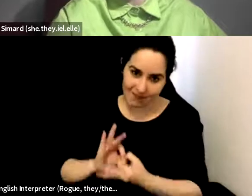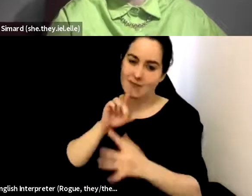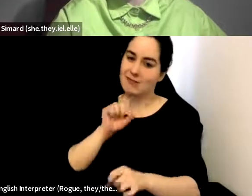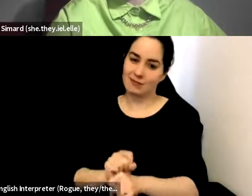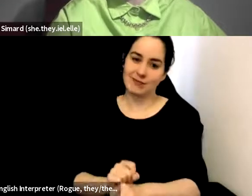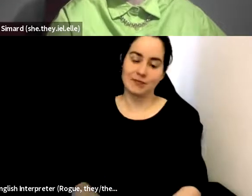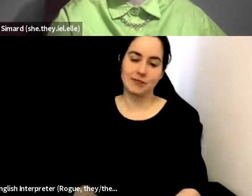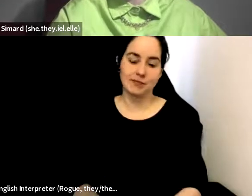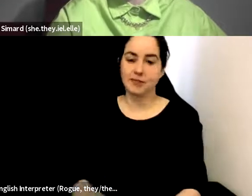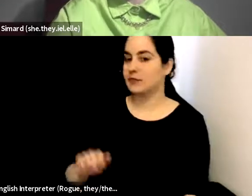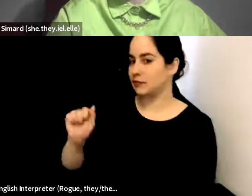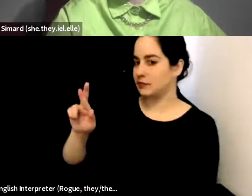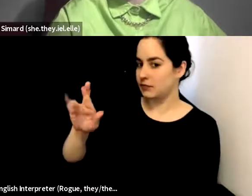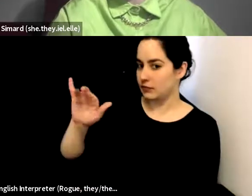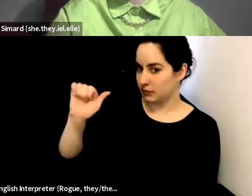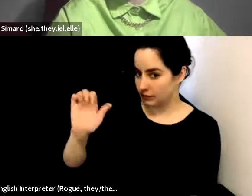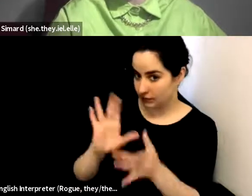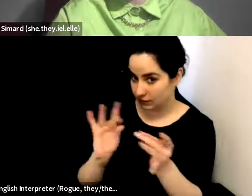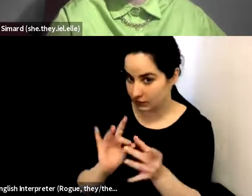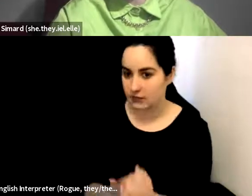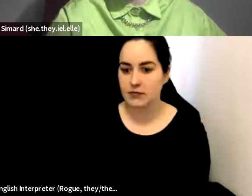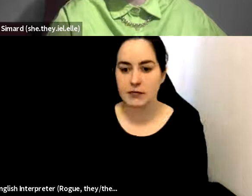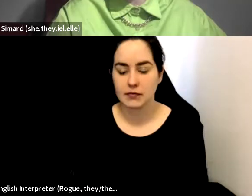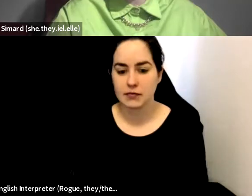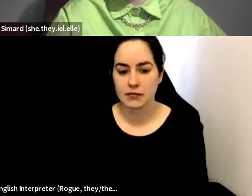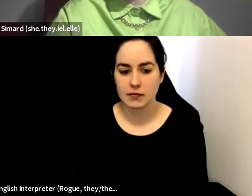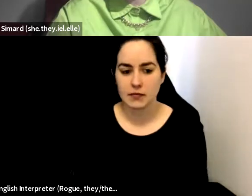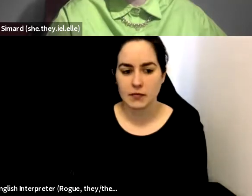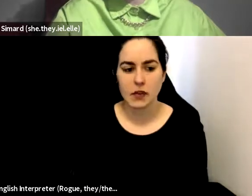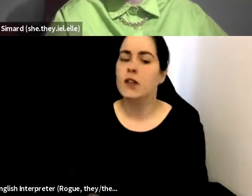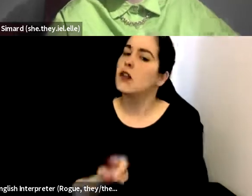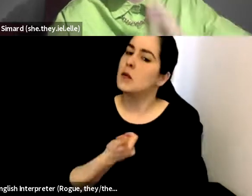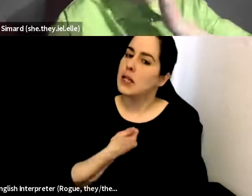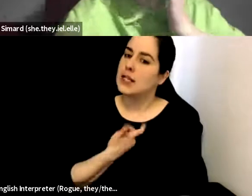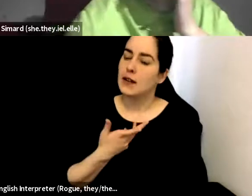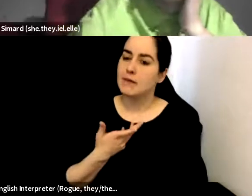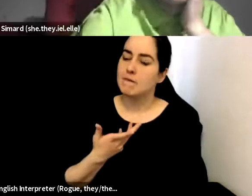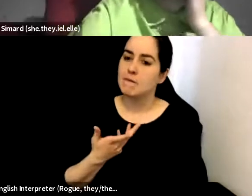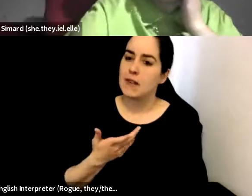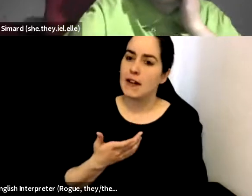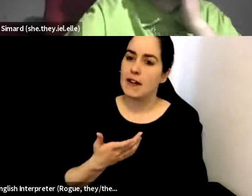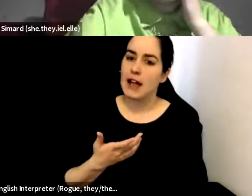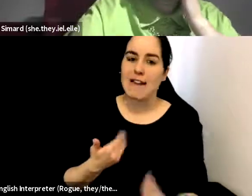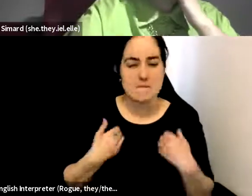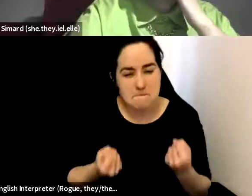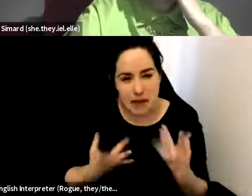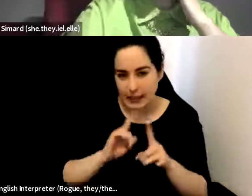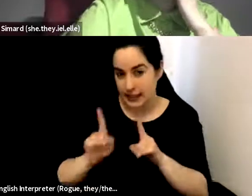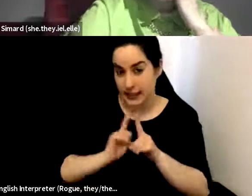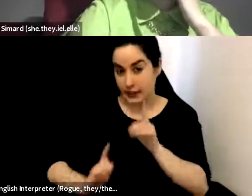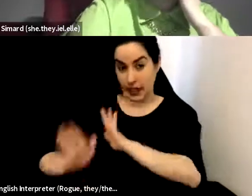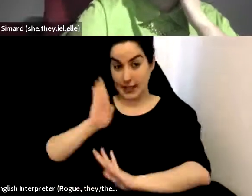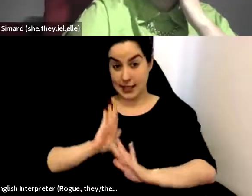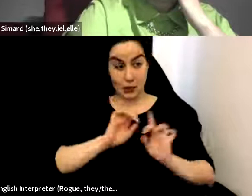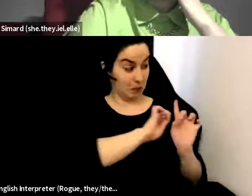what's interesting, like, as somebody who navigates, like, holding many ancestral lines in my body,